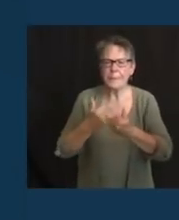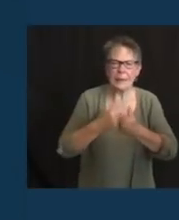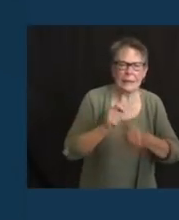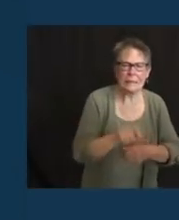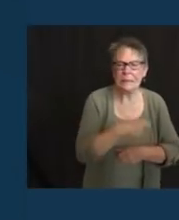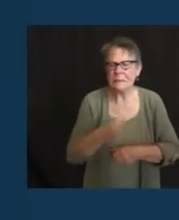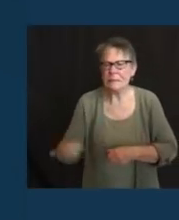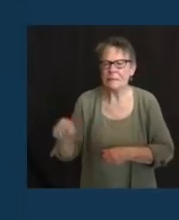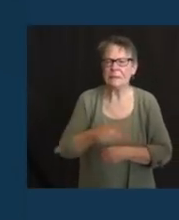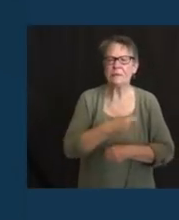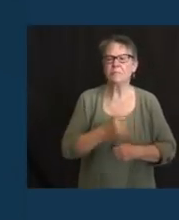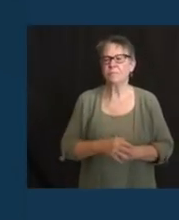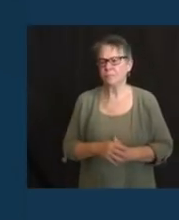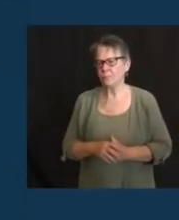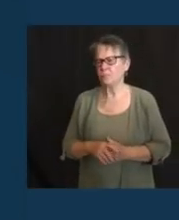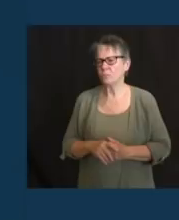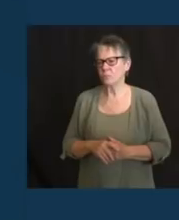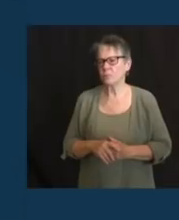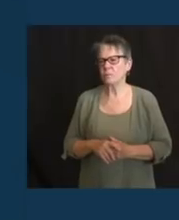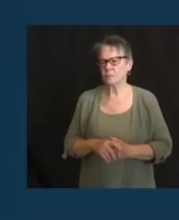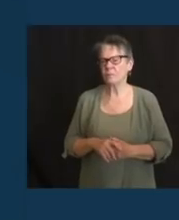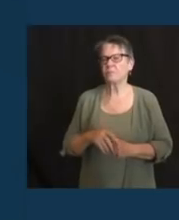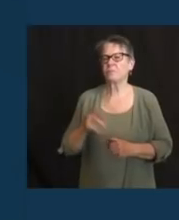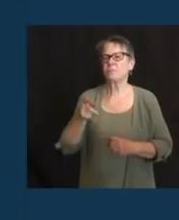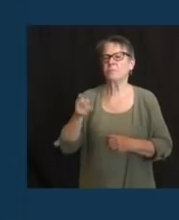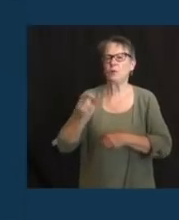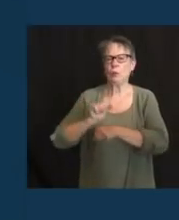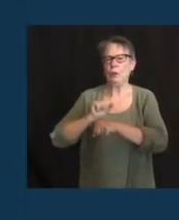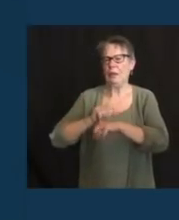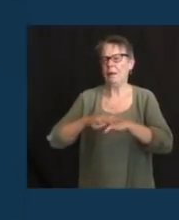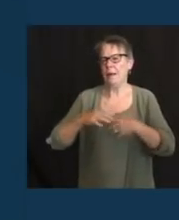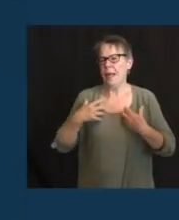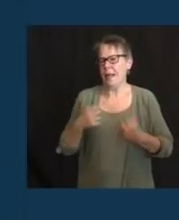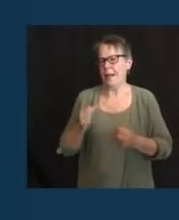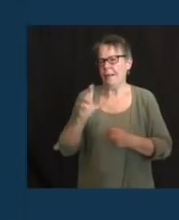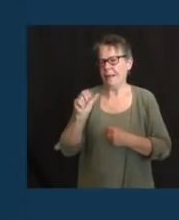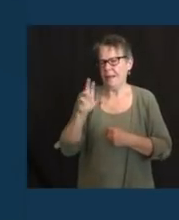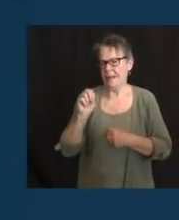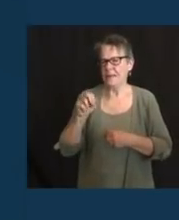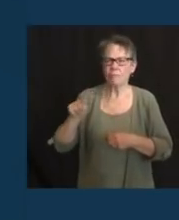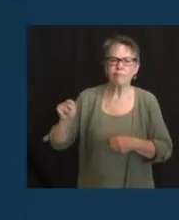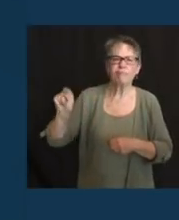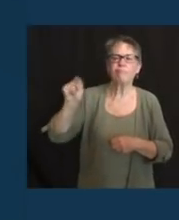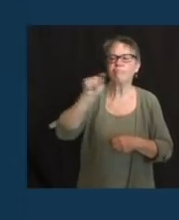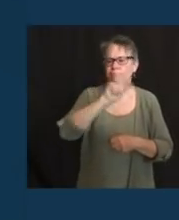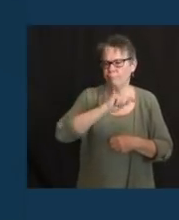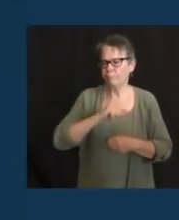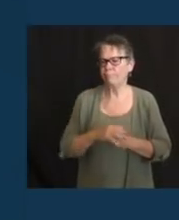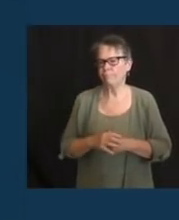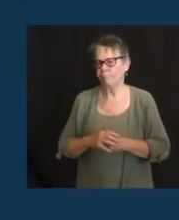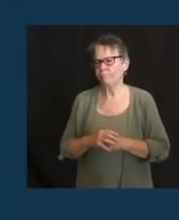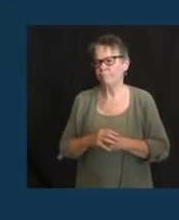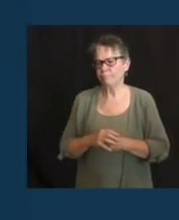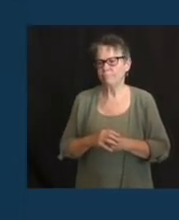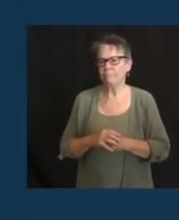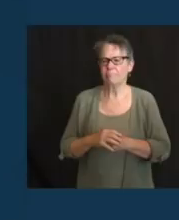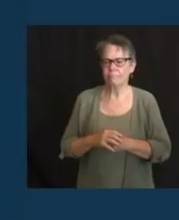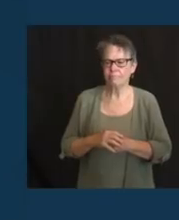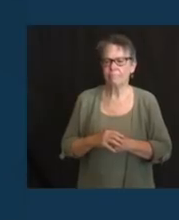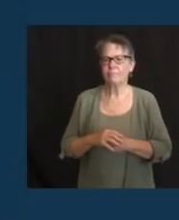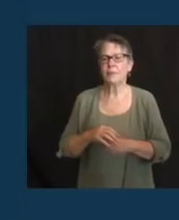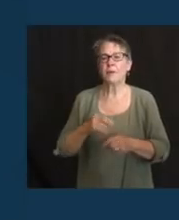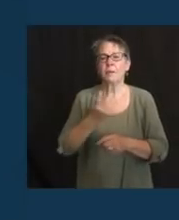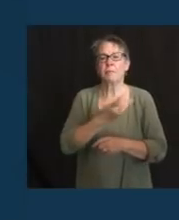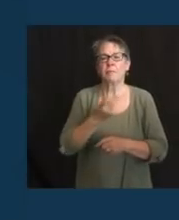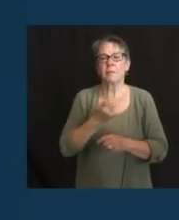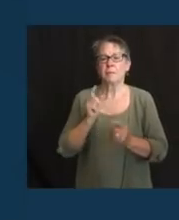and self-taught day trader. They met in Springfield 3 decades ago after their own children